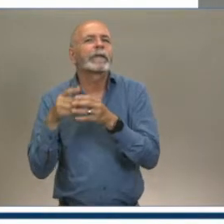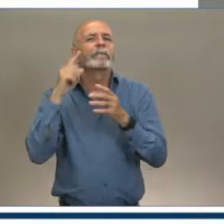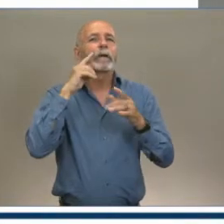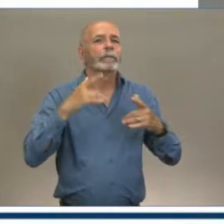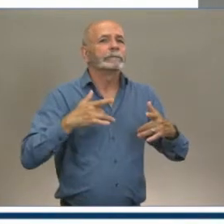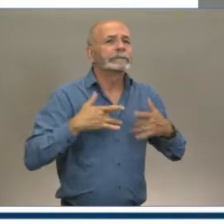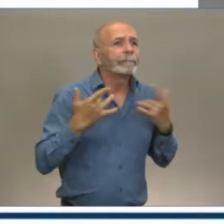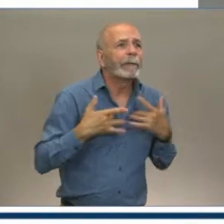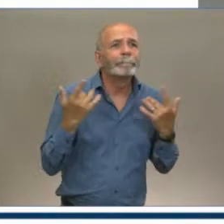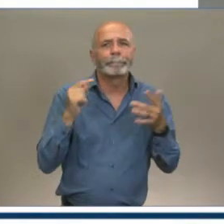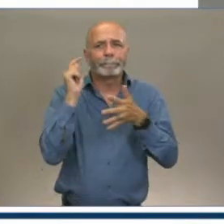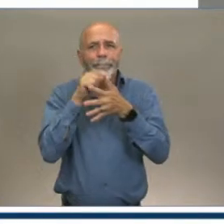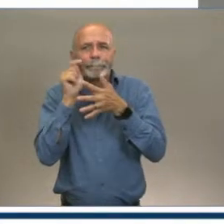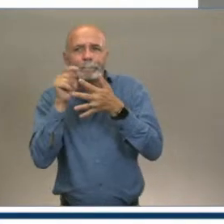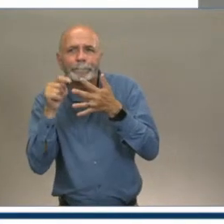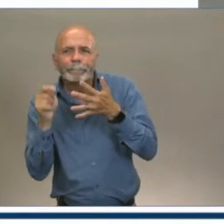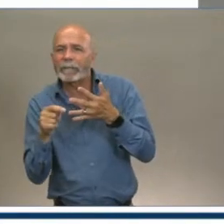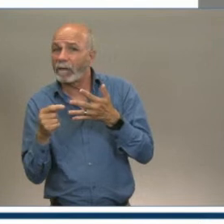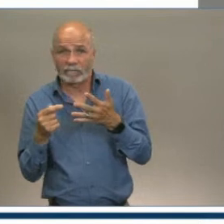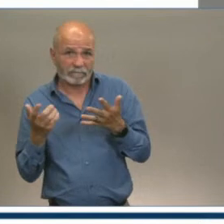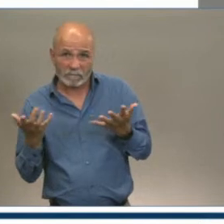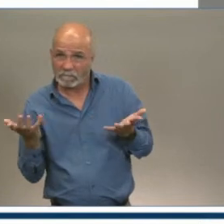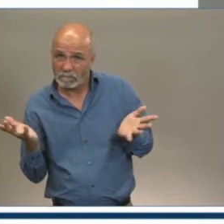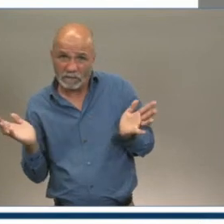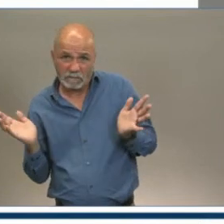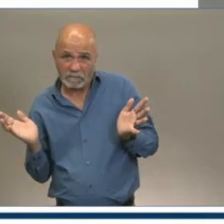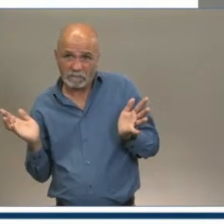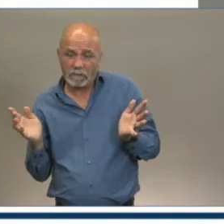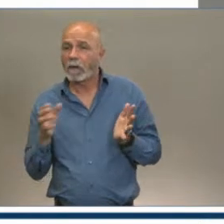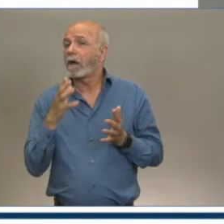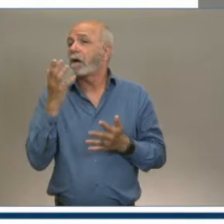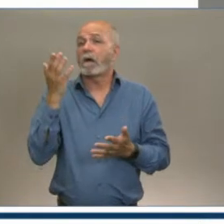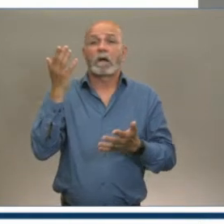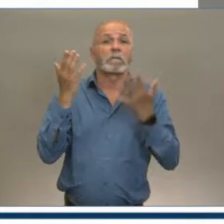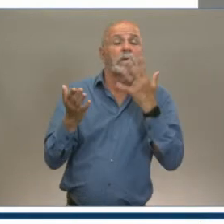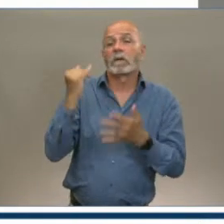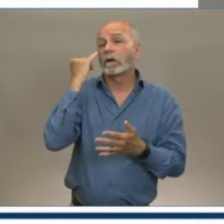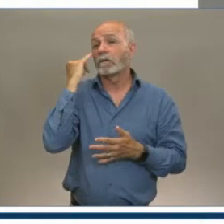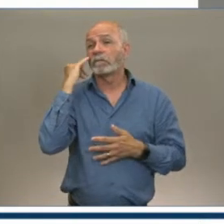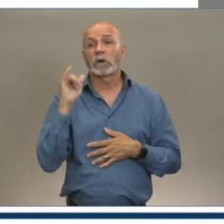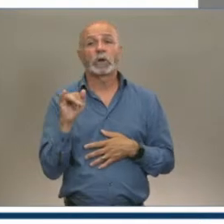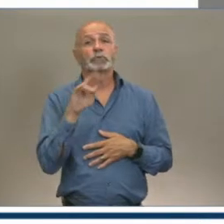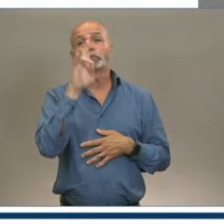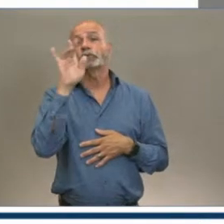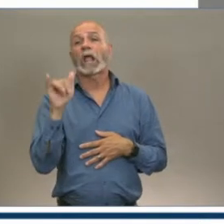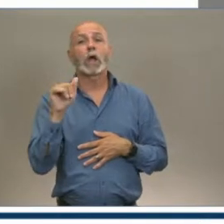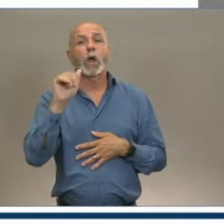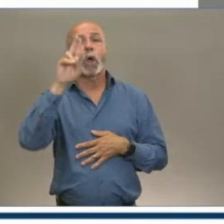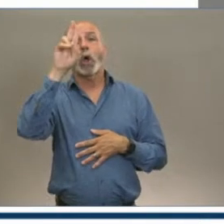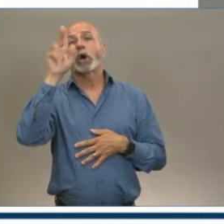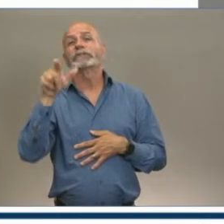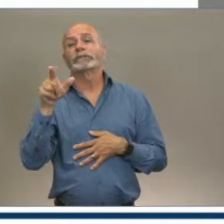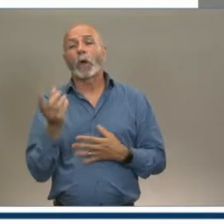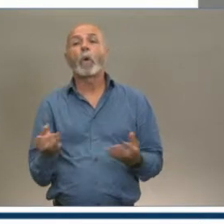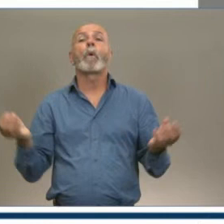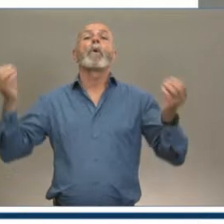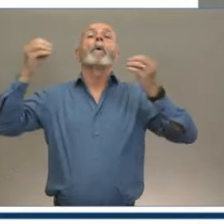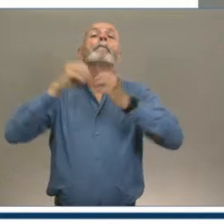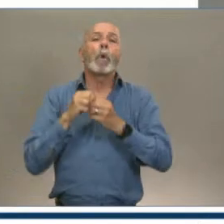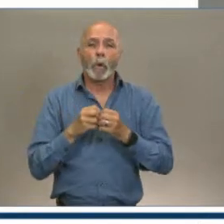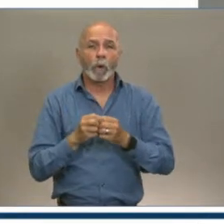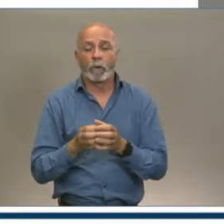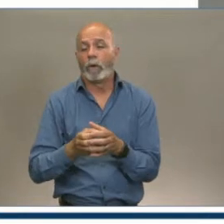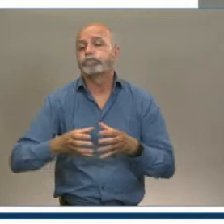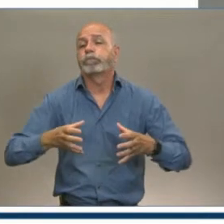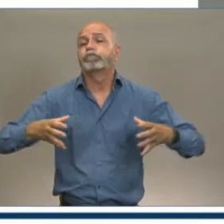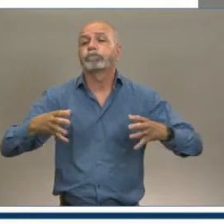time. We'll be able to have larger gatherings once we get into July or even August. There's nothing that says that a community group